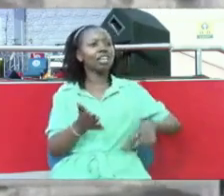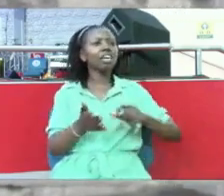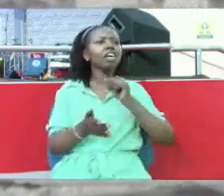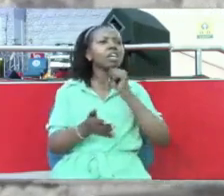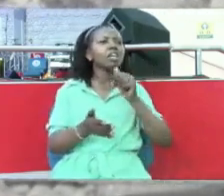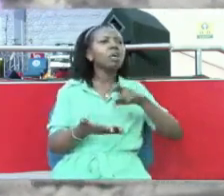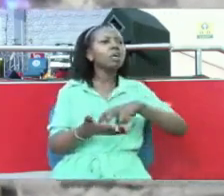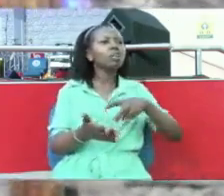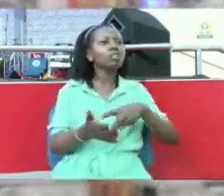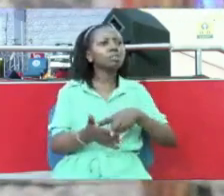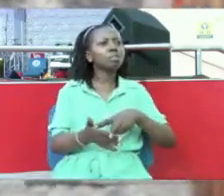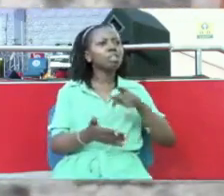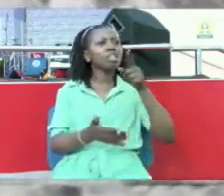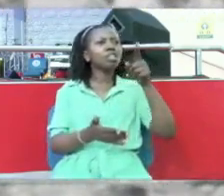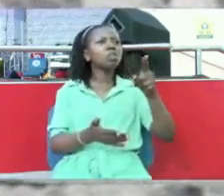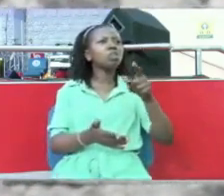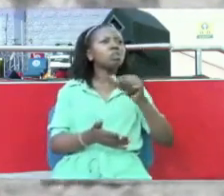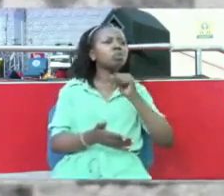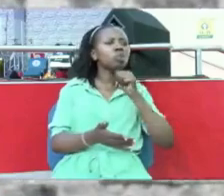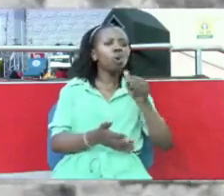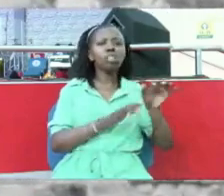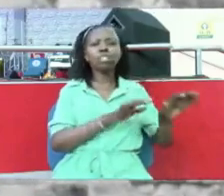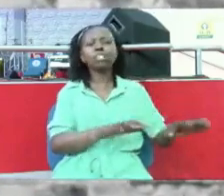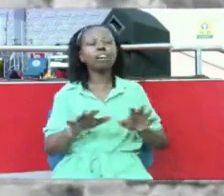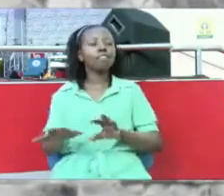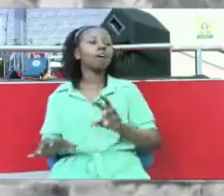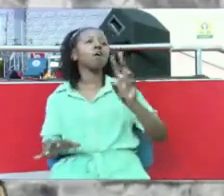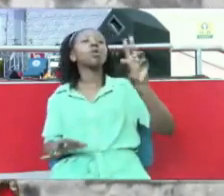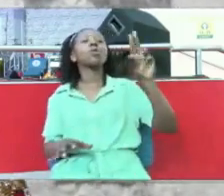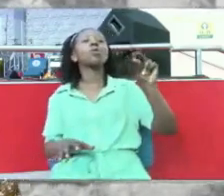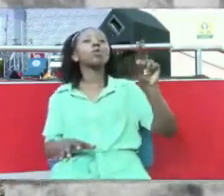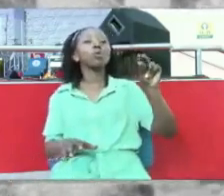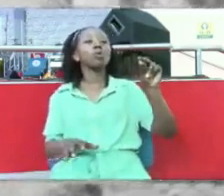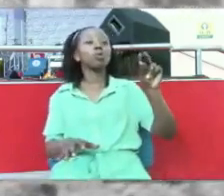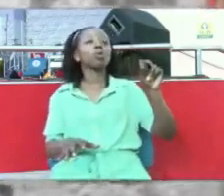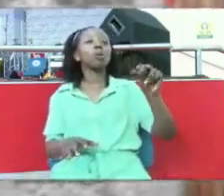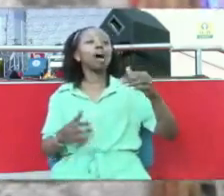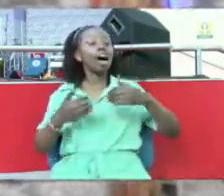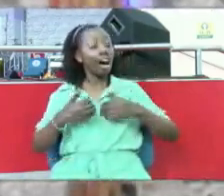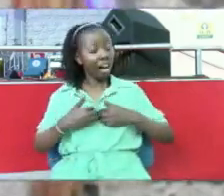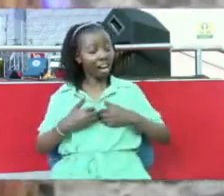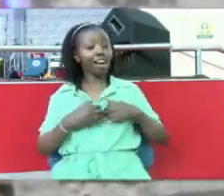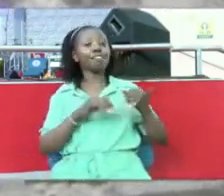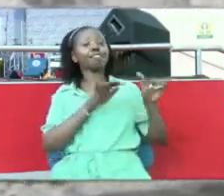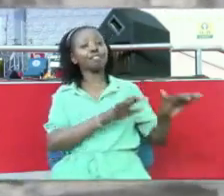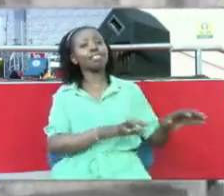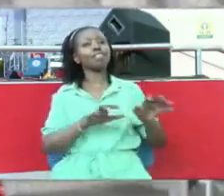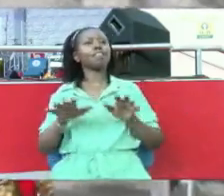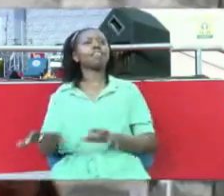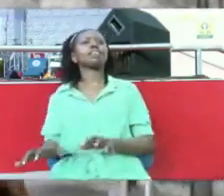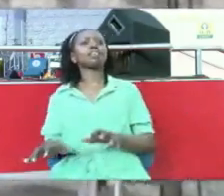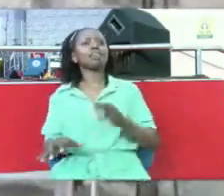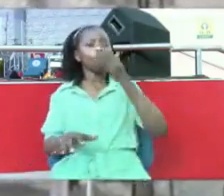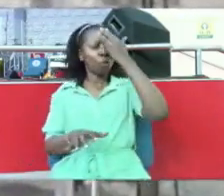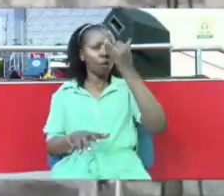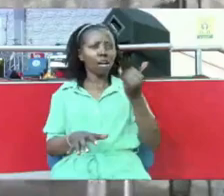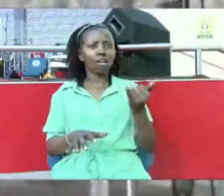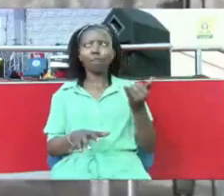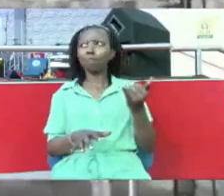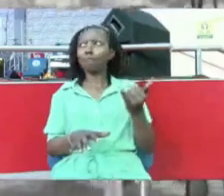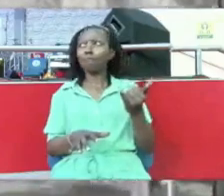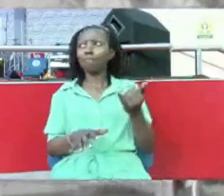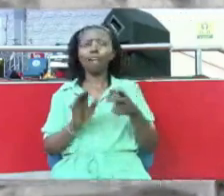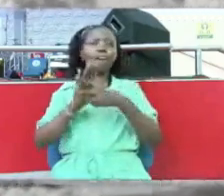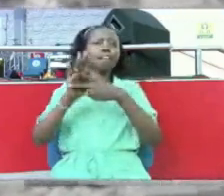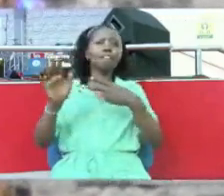are not going through issues. Si kumaanisha ya kwamba hupitii mambo magumu. You are going through stuff because unapitia mambo. In verse